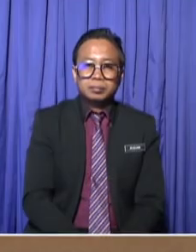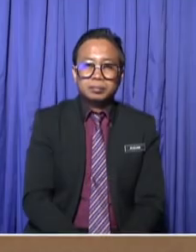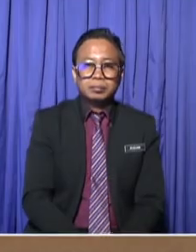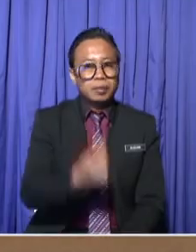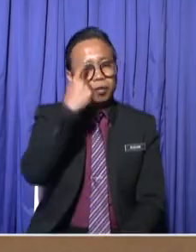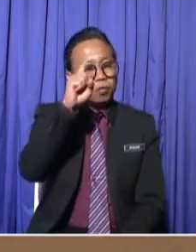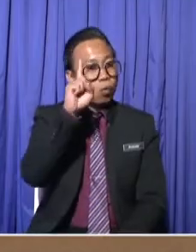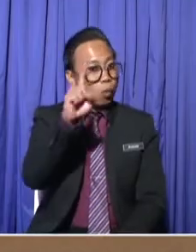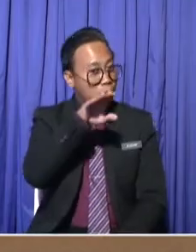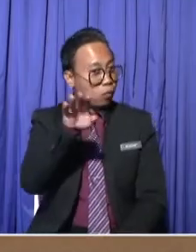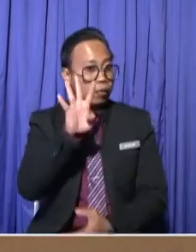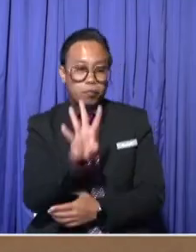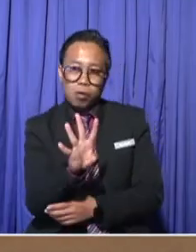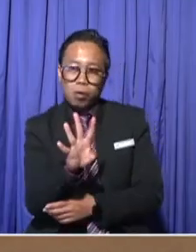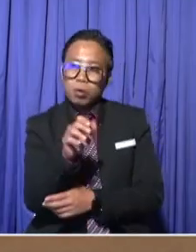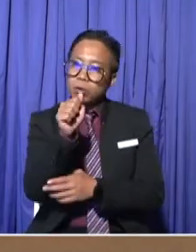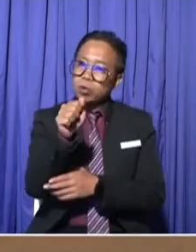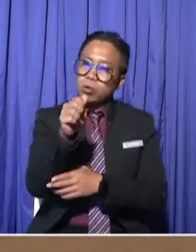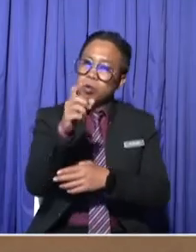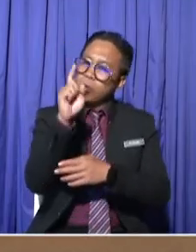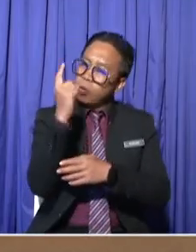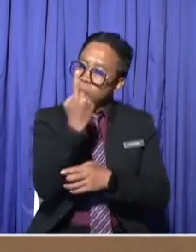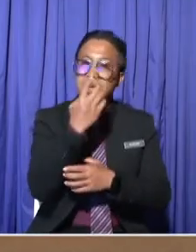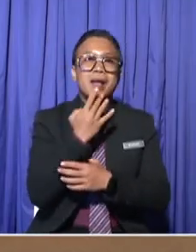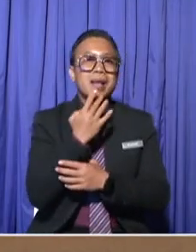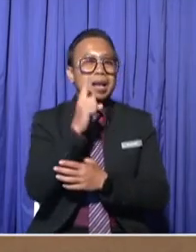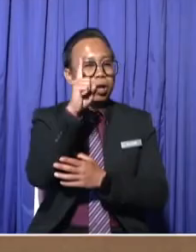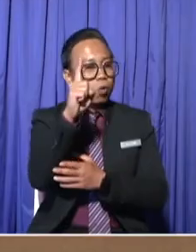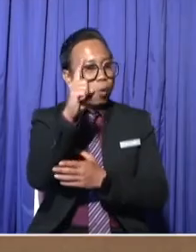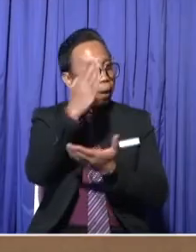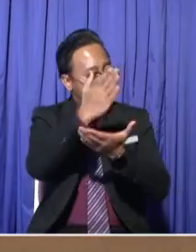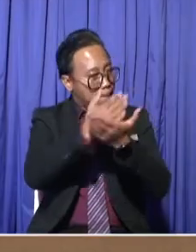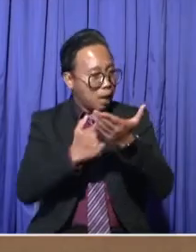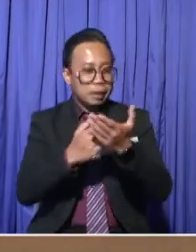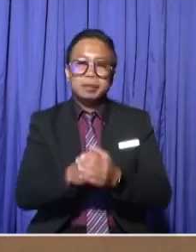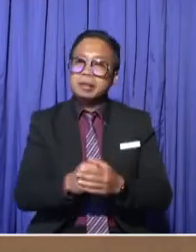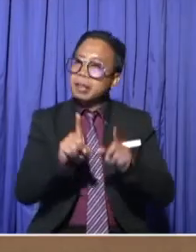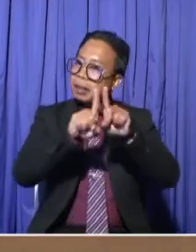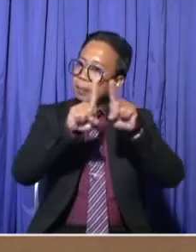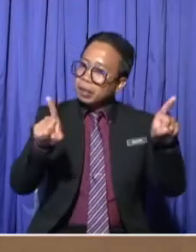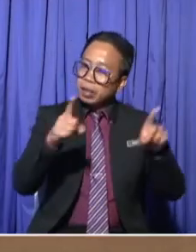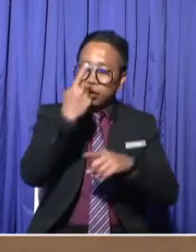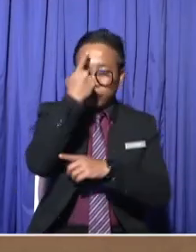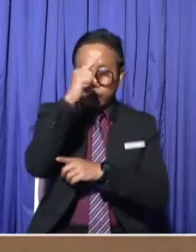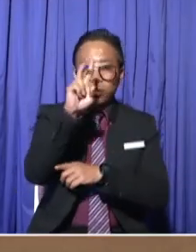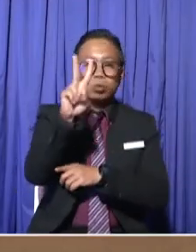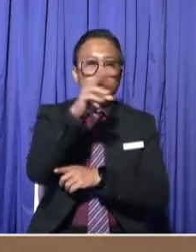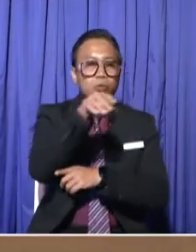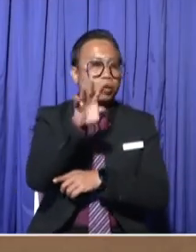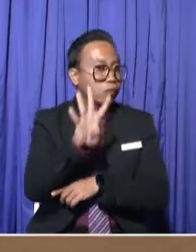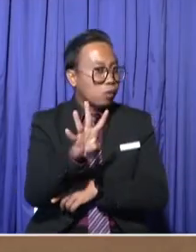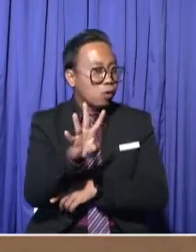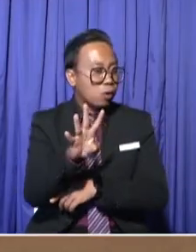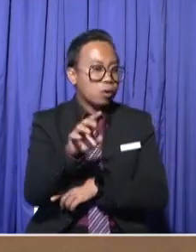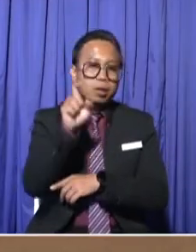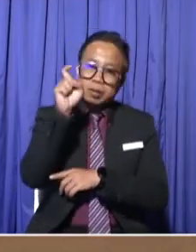For 1/4, you only color one part. However, for 2/4,